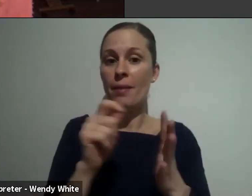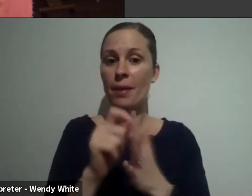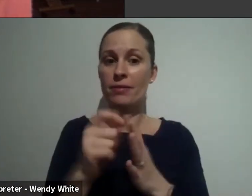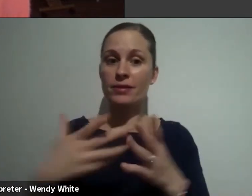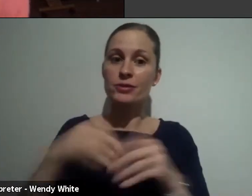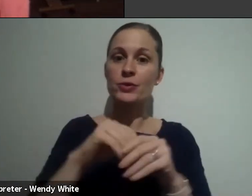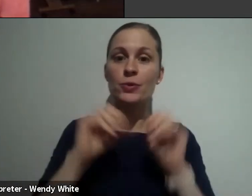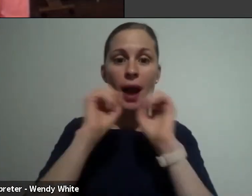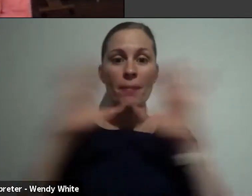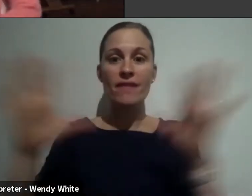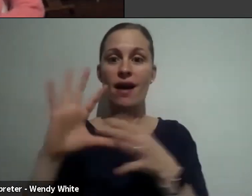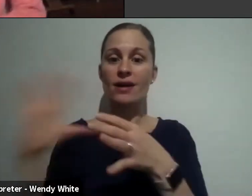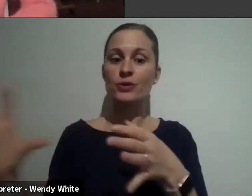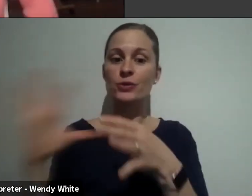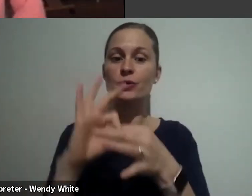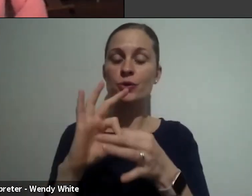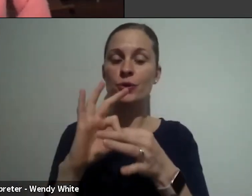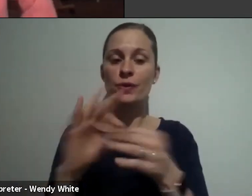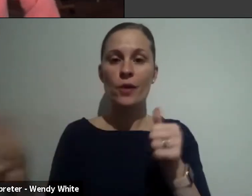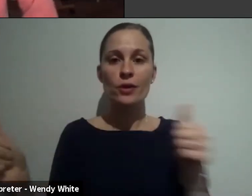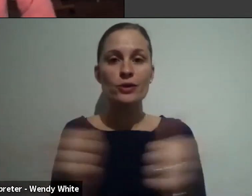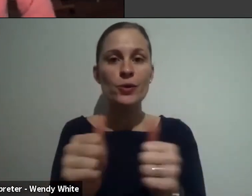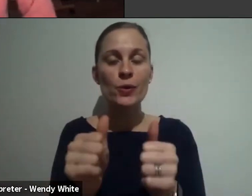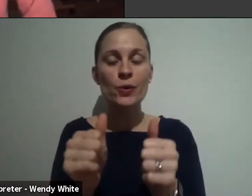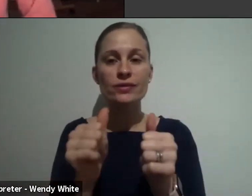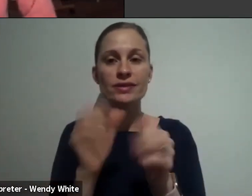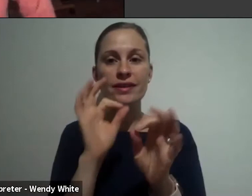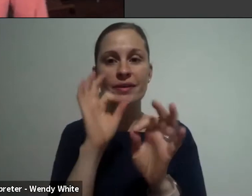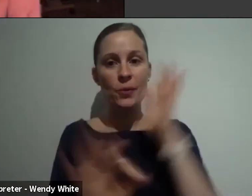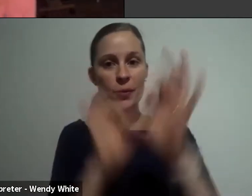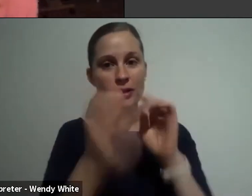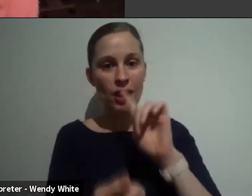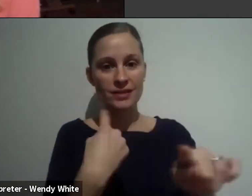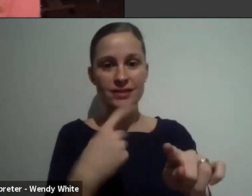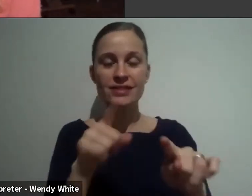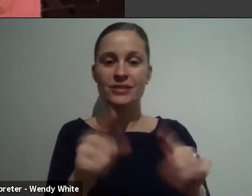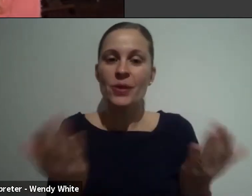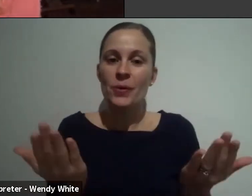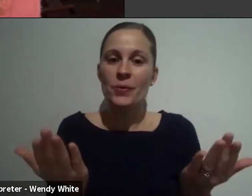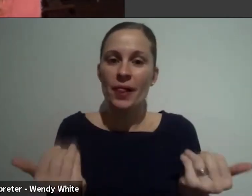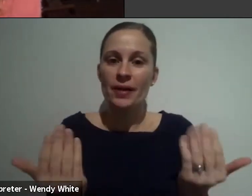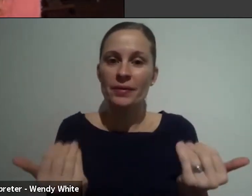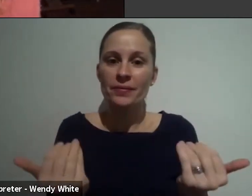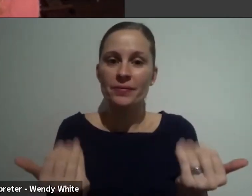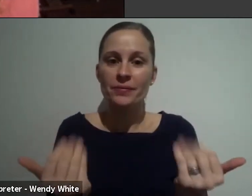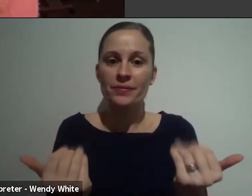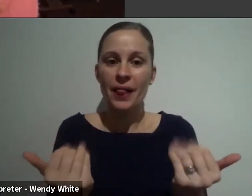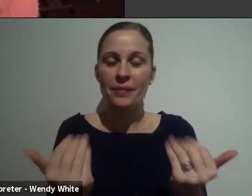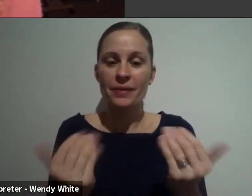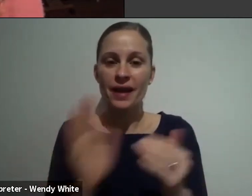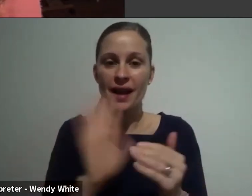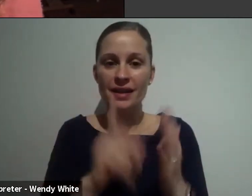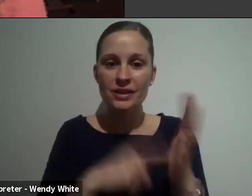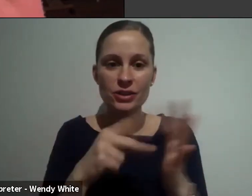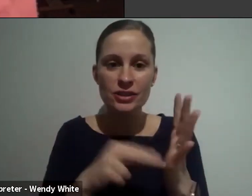to join me for a short Q&A about Schoolgirls. Pilar, welcome along. Hi, Jenny. Hi. I